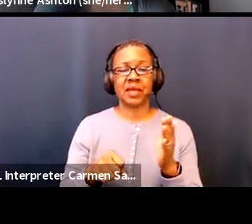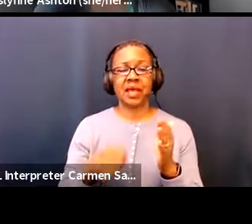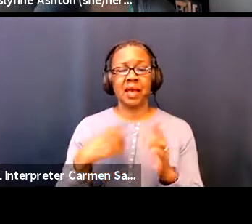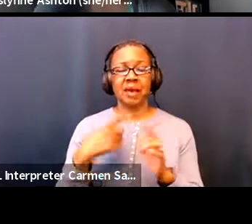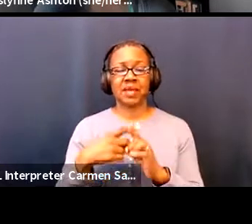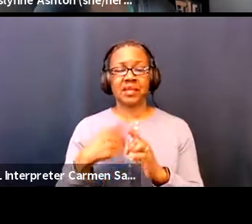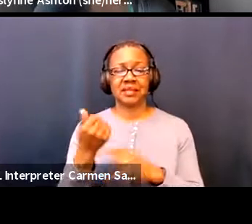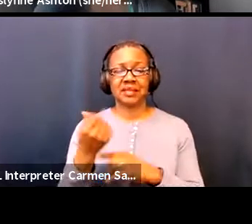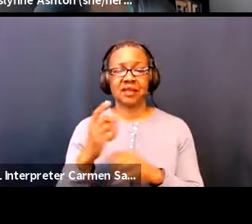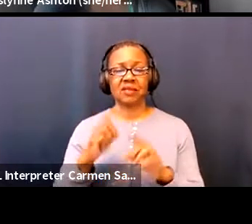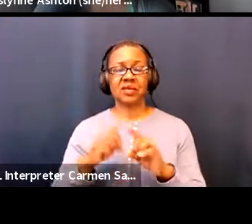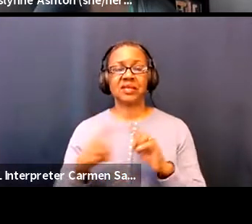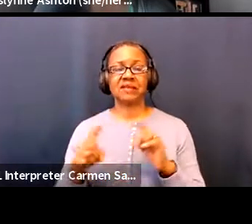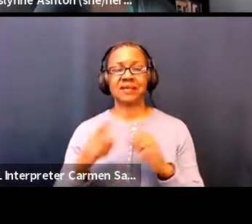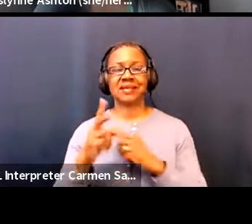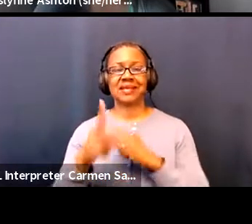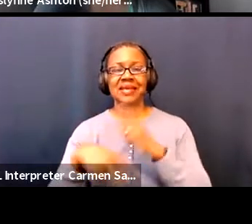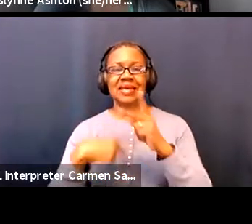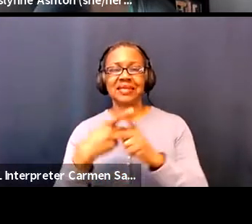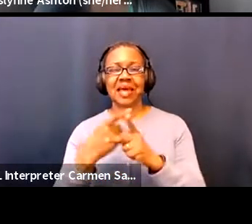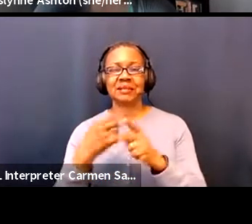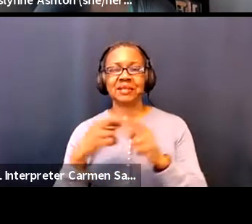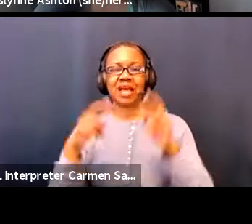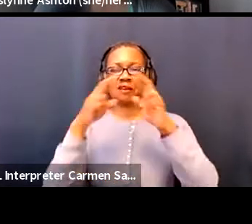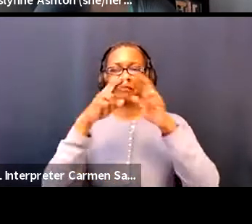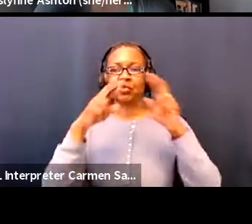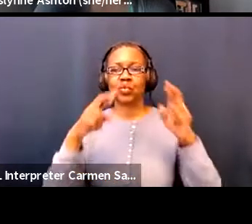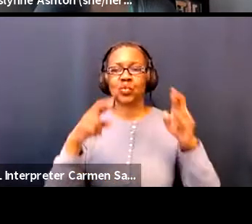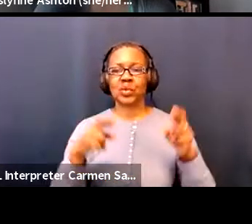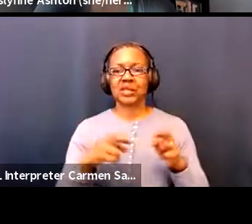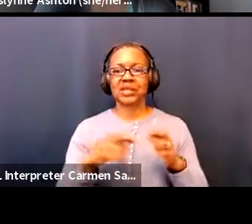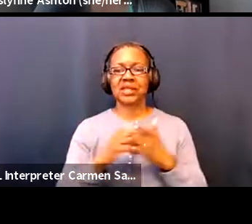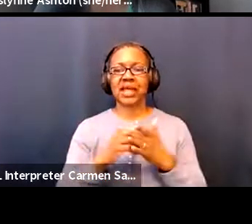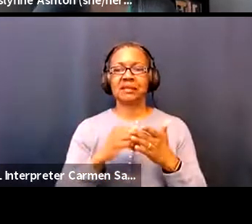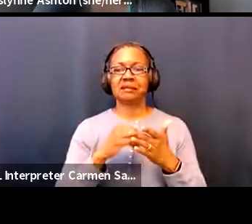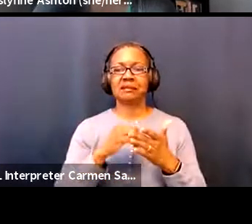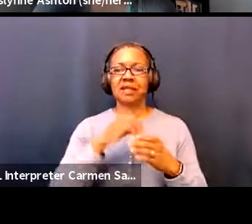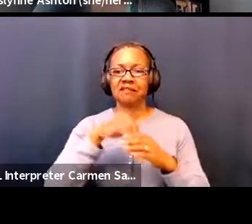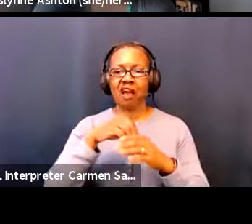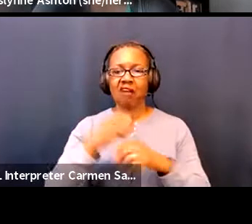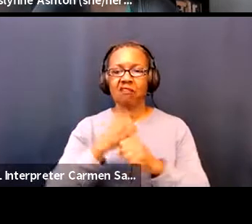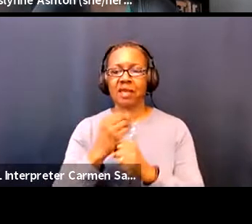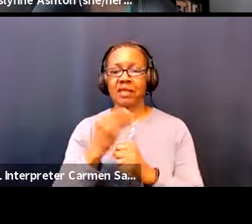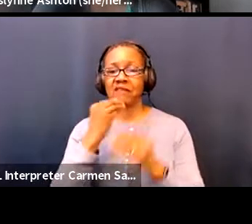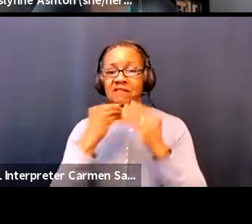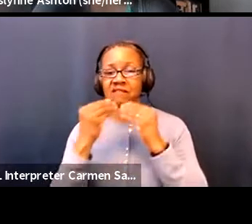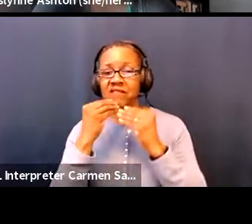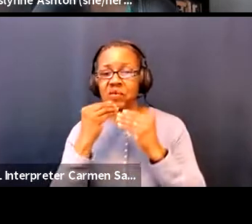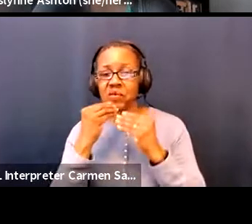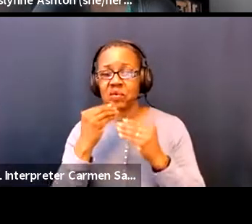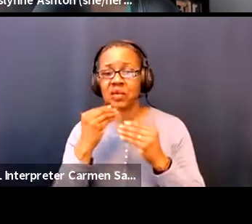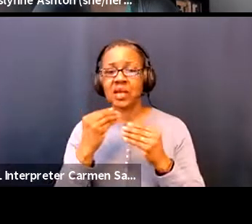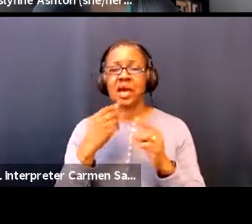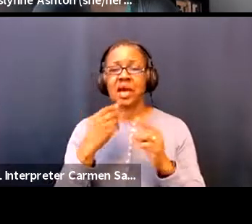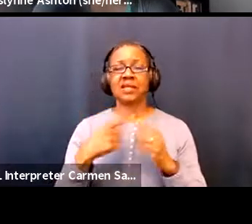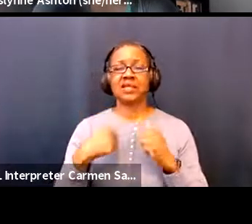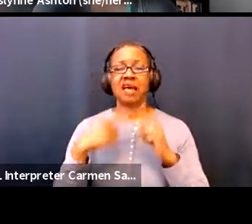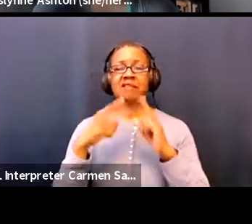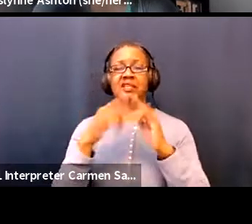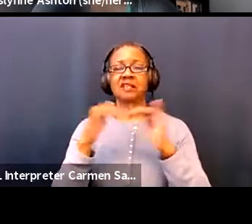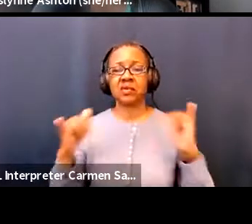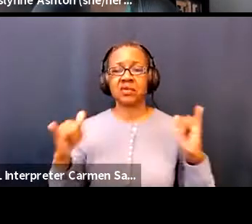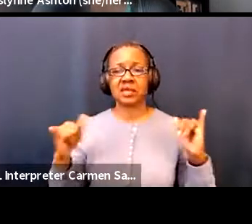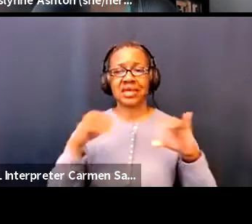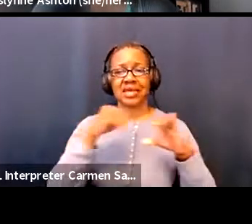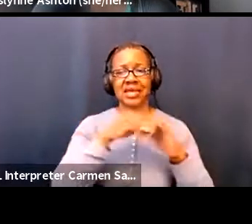several different types of regions that are food producing and have diversity within